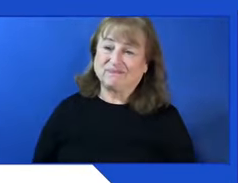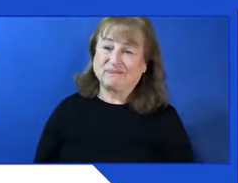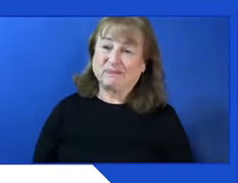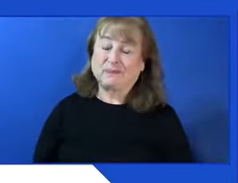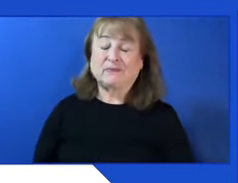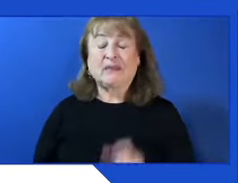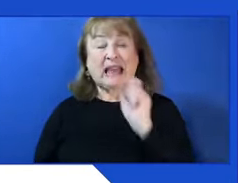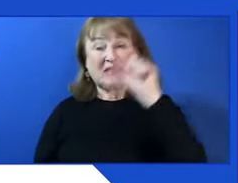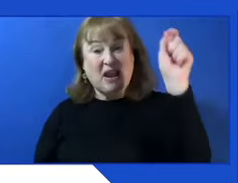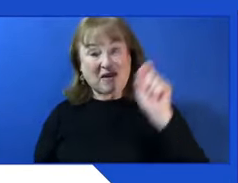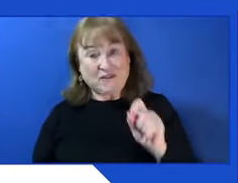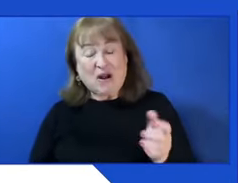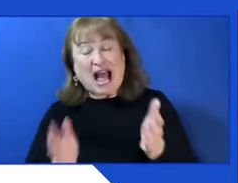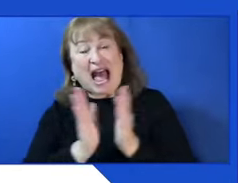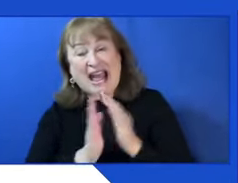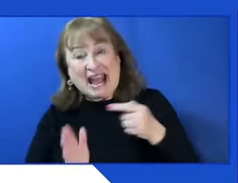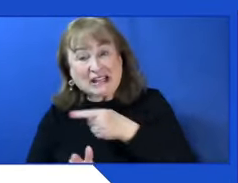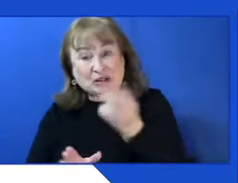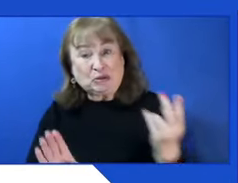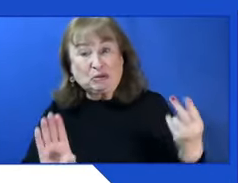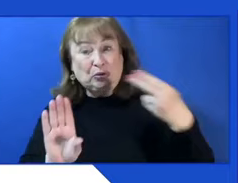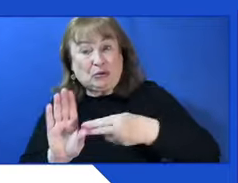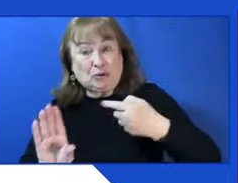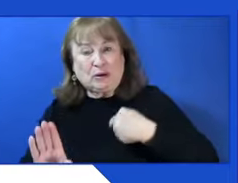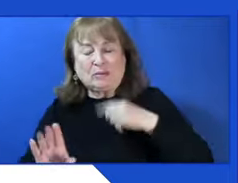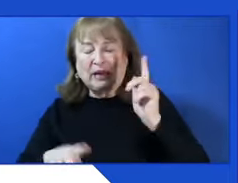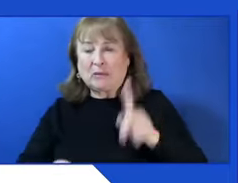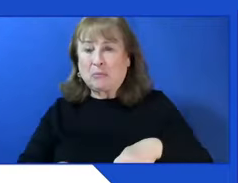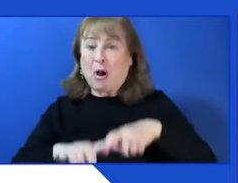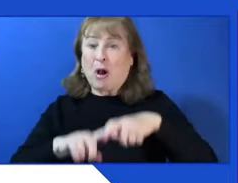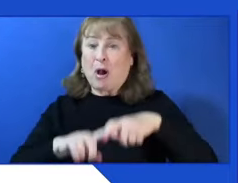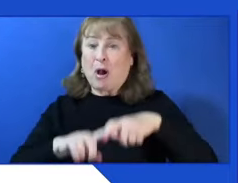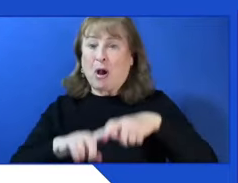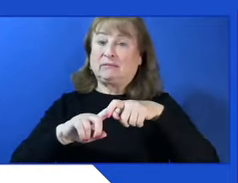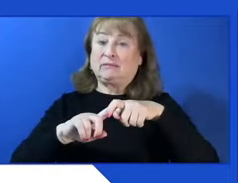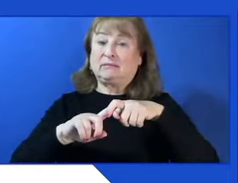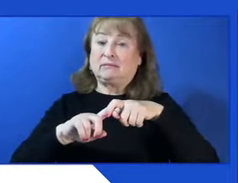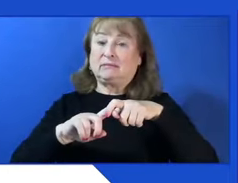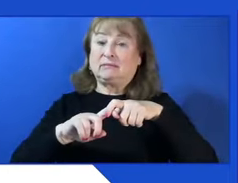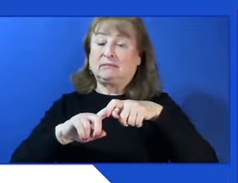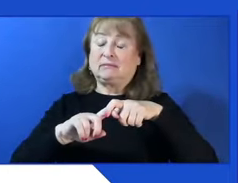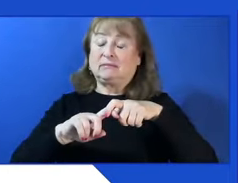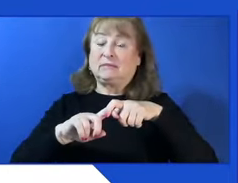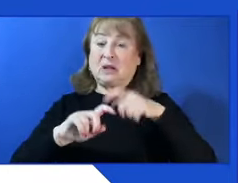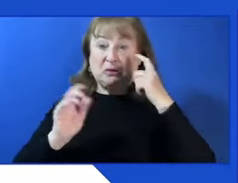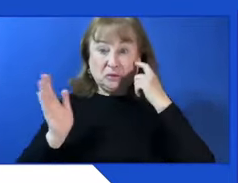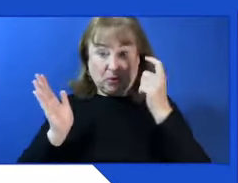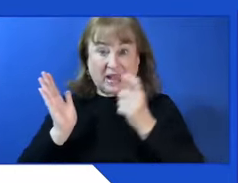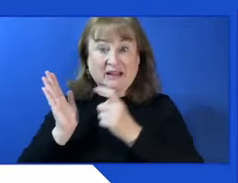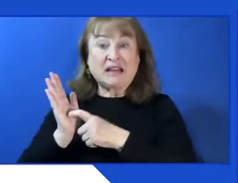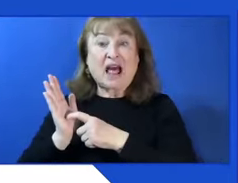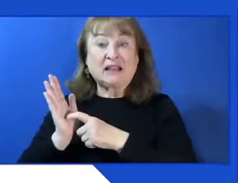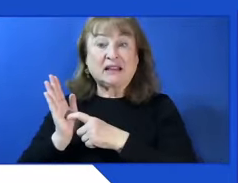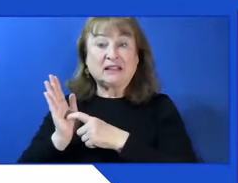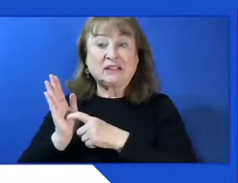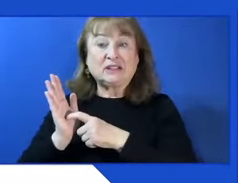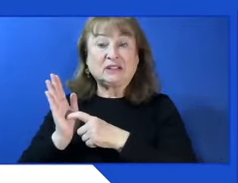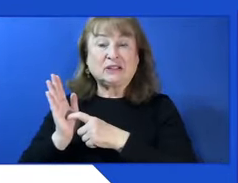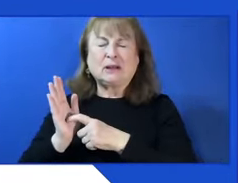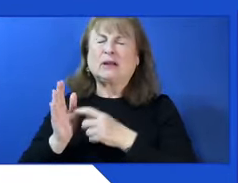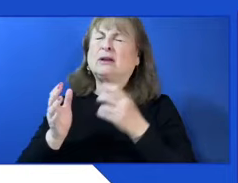Therefore, I ask you to join me in pausing to acknowledge that have been too